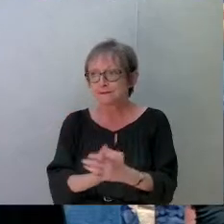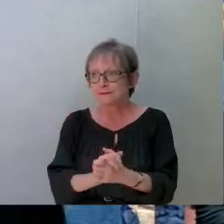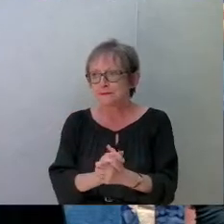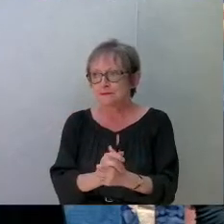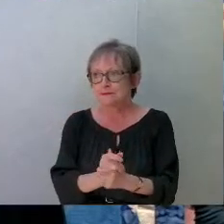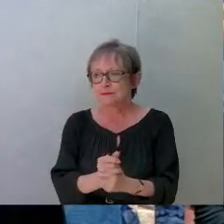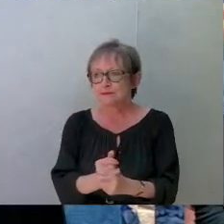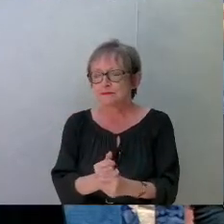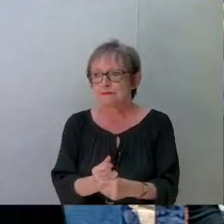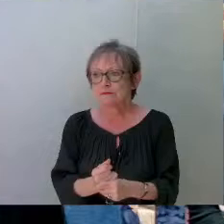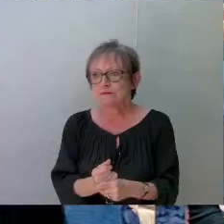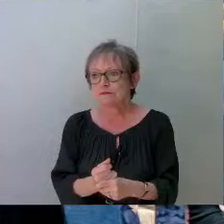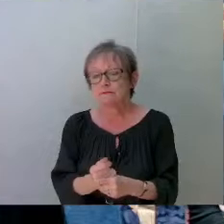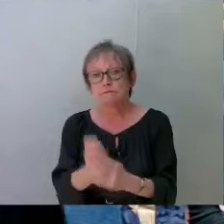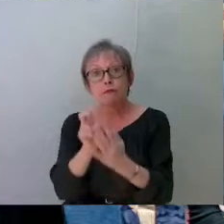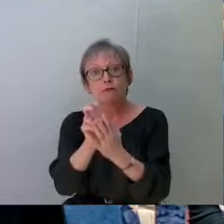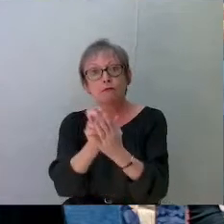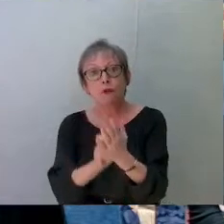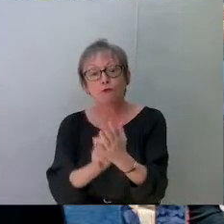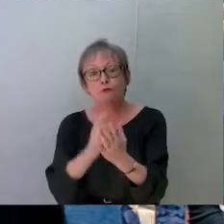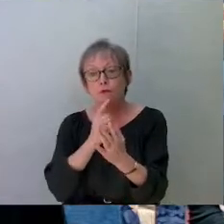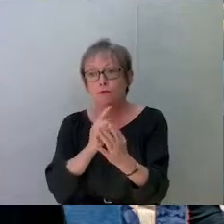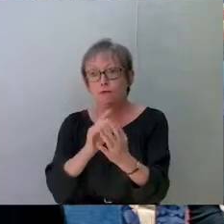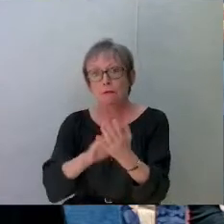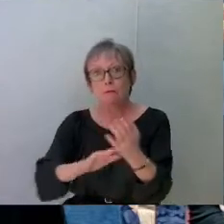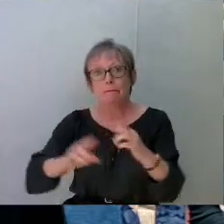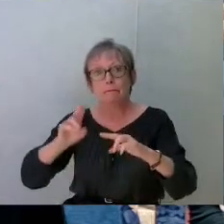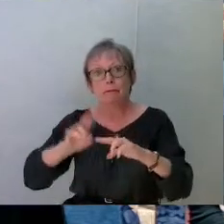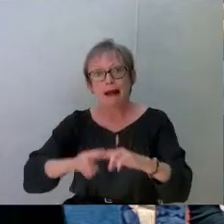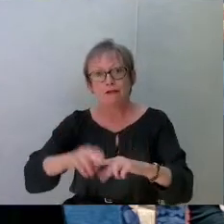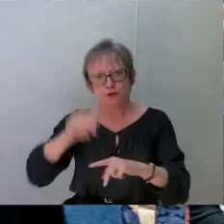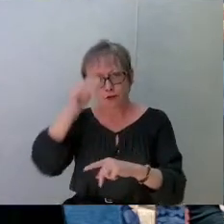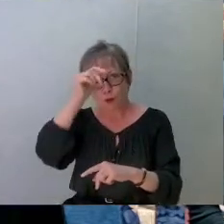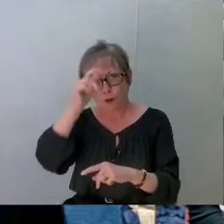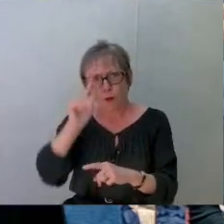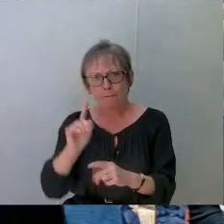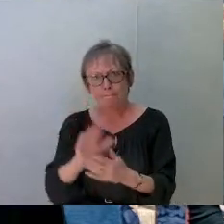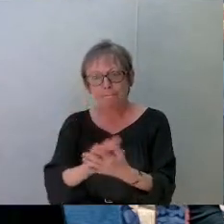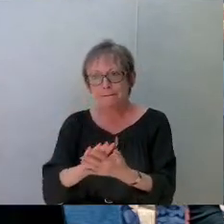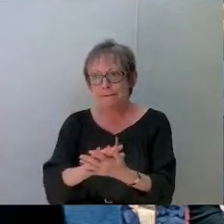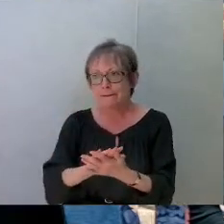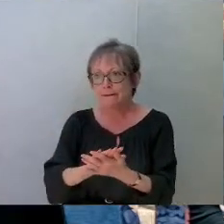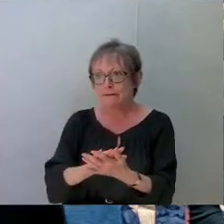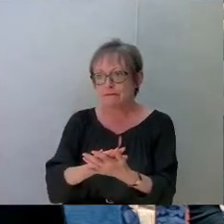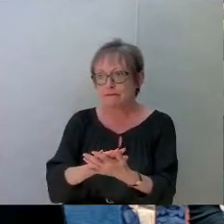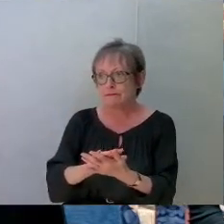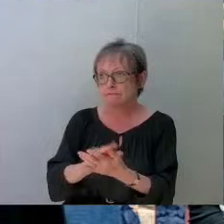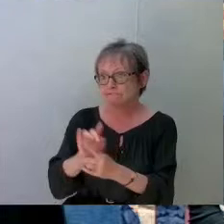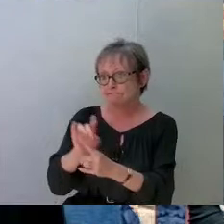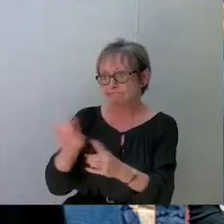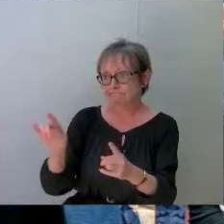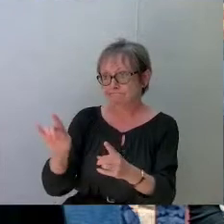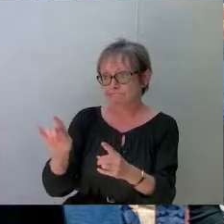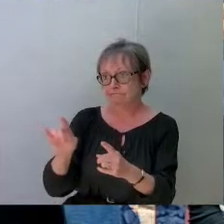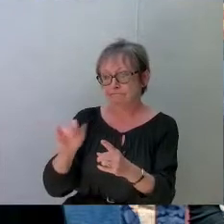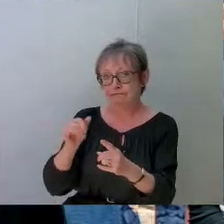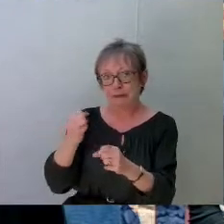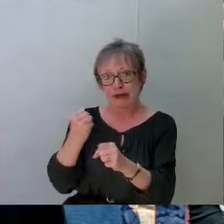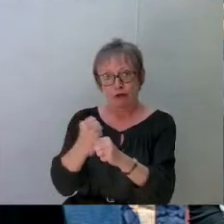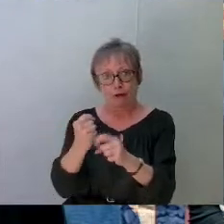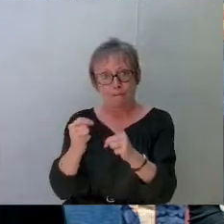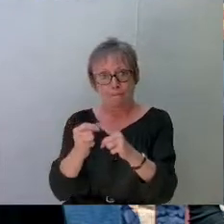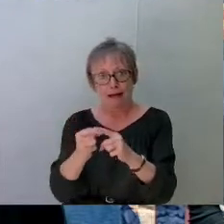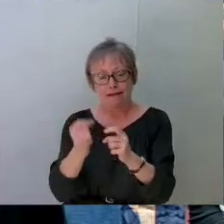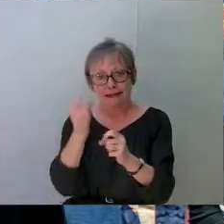And my notes say that parents amongst you will know who I'm talking about, and I suppose my reflection these days, Kate, is it's maybe grandparents that know